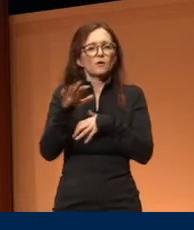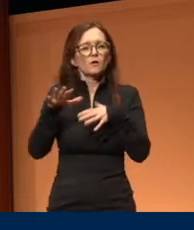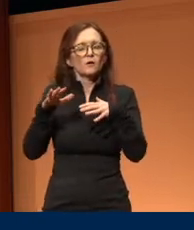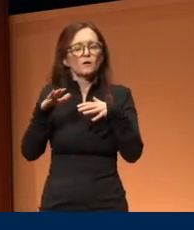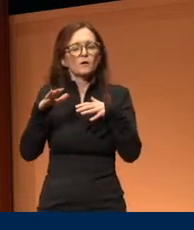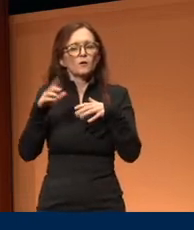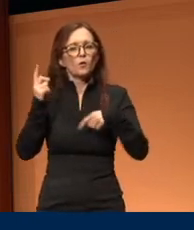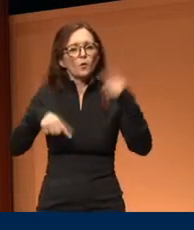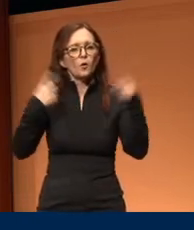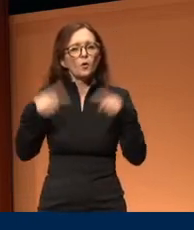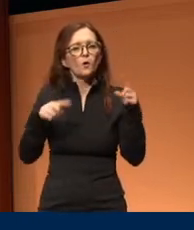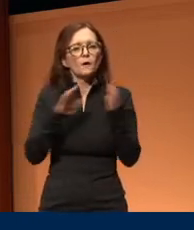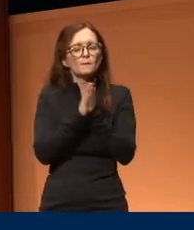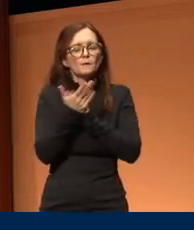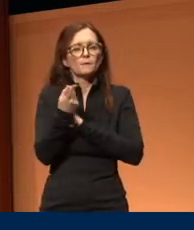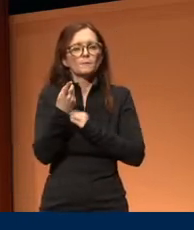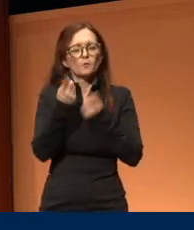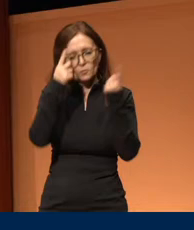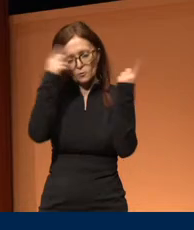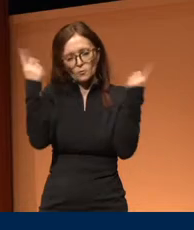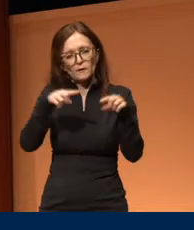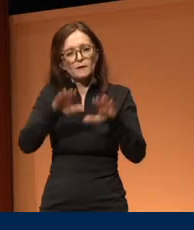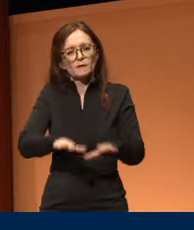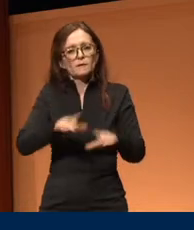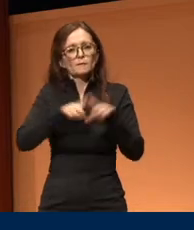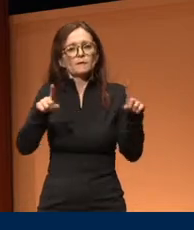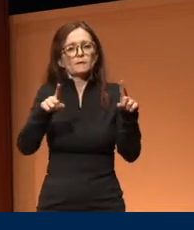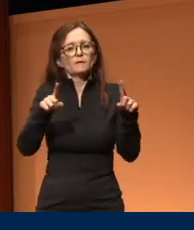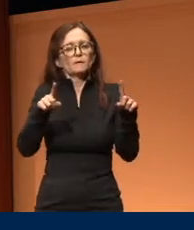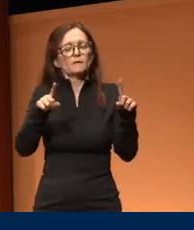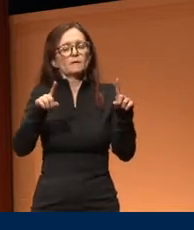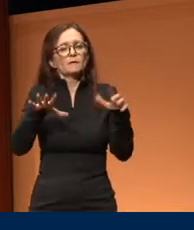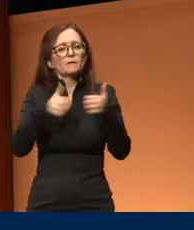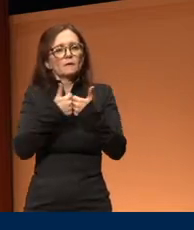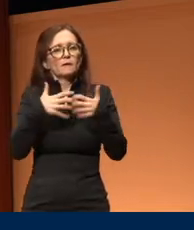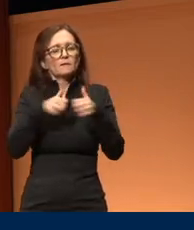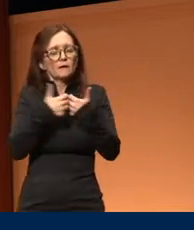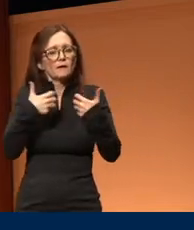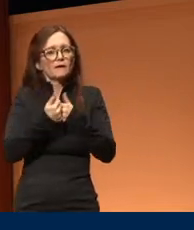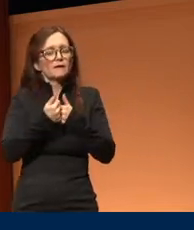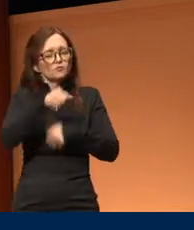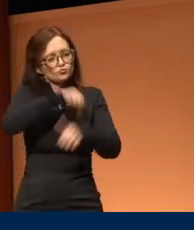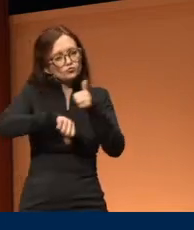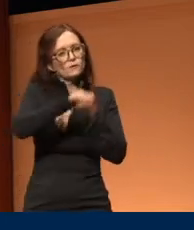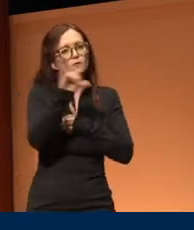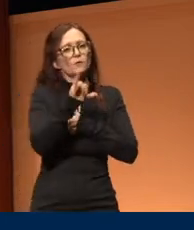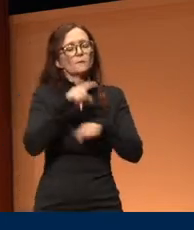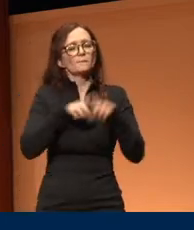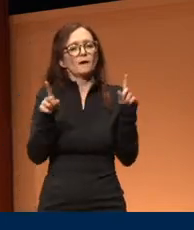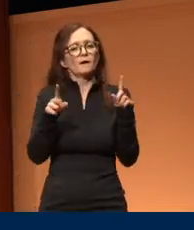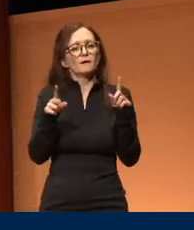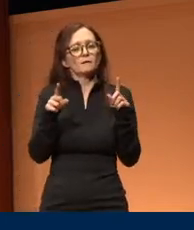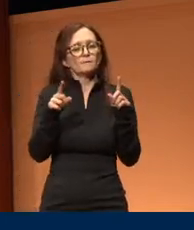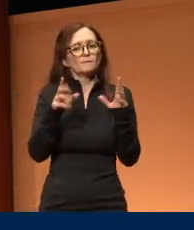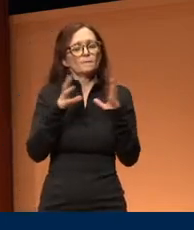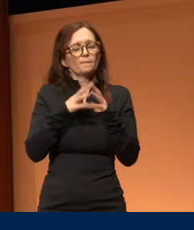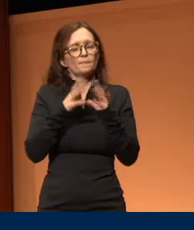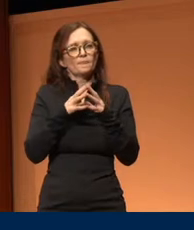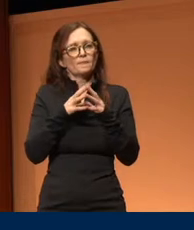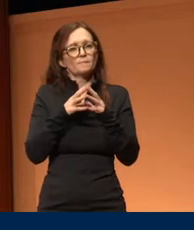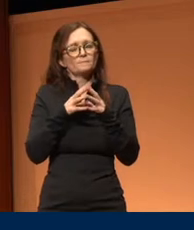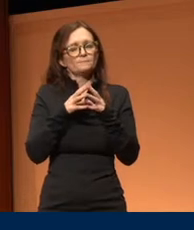only towards the outside group of experts. They were very combative amongst each other as well, but in this